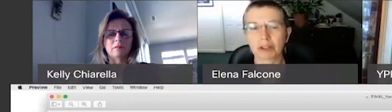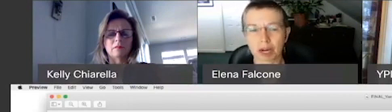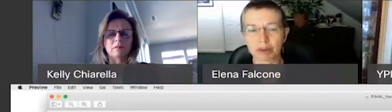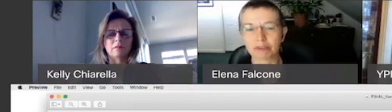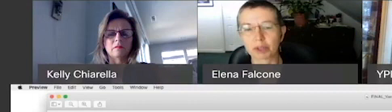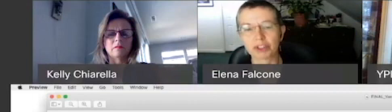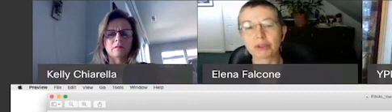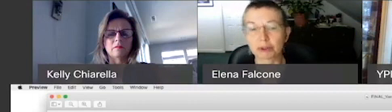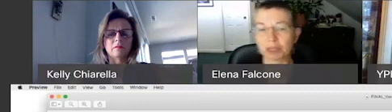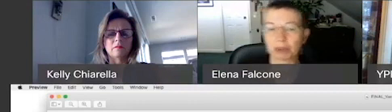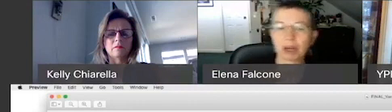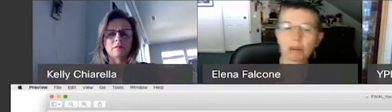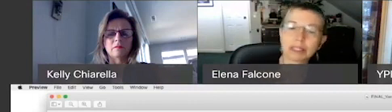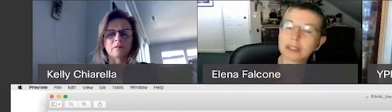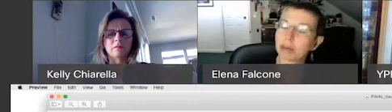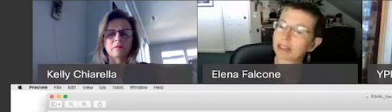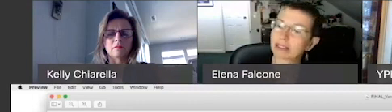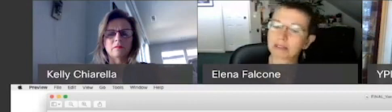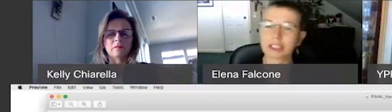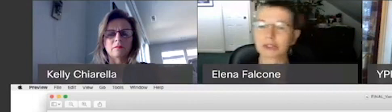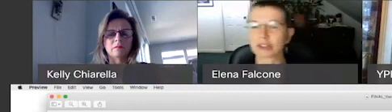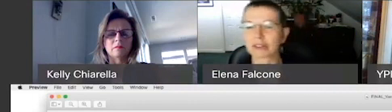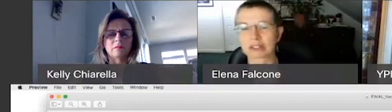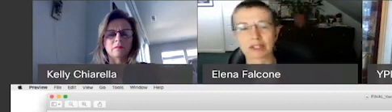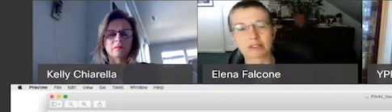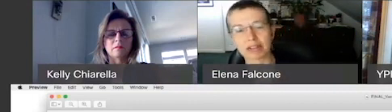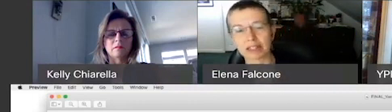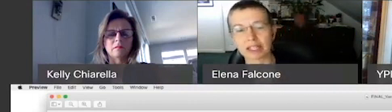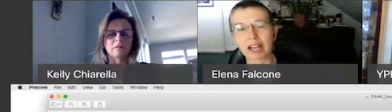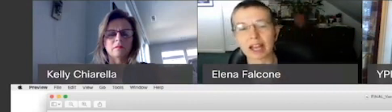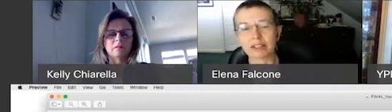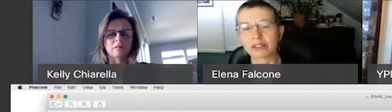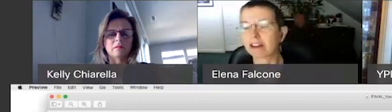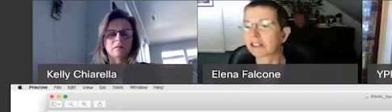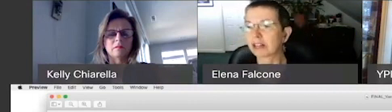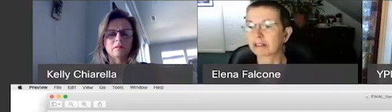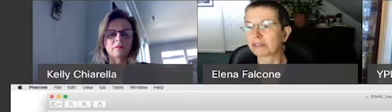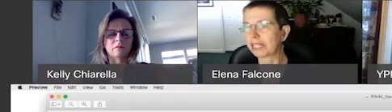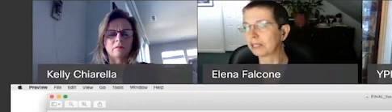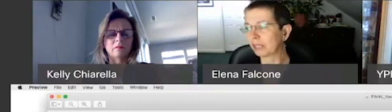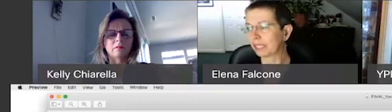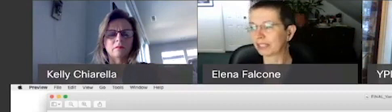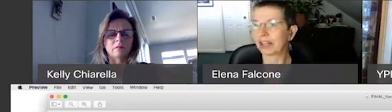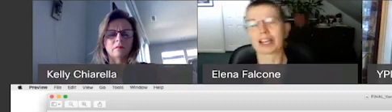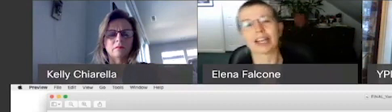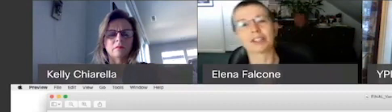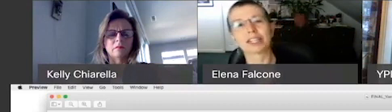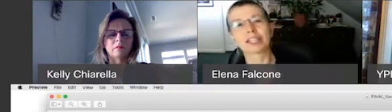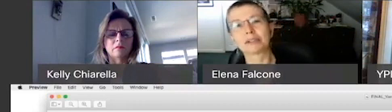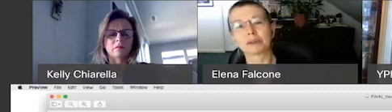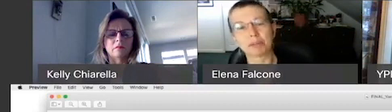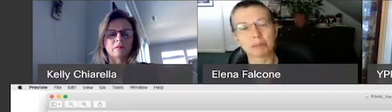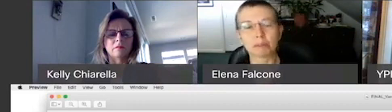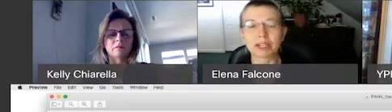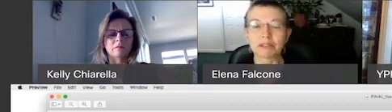work of the collaborative with two other people, Melinda Bellis of Legal Services of Hudson Valley and Sarah Steckler of Keenan Bean. Okay, I do